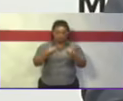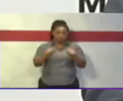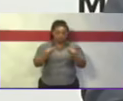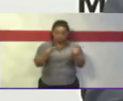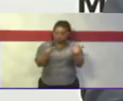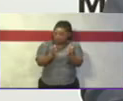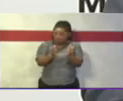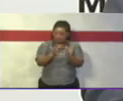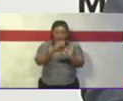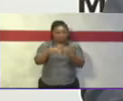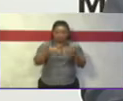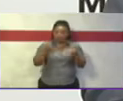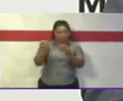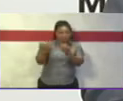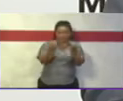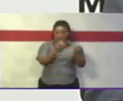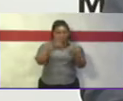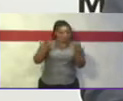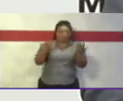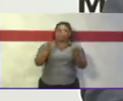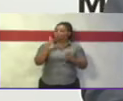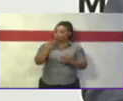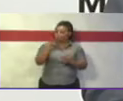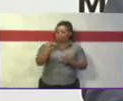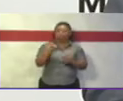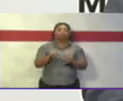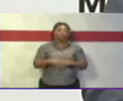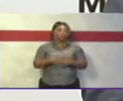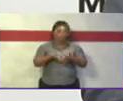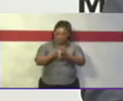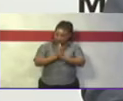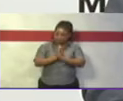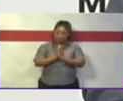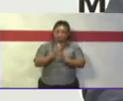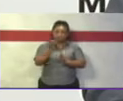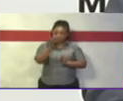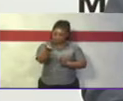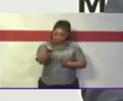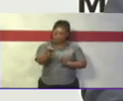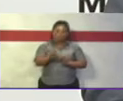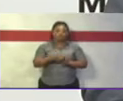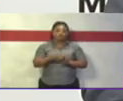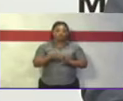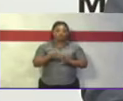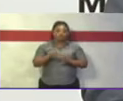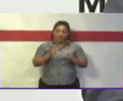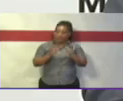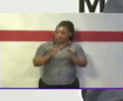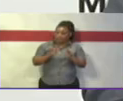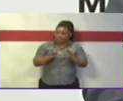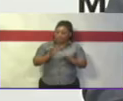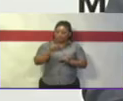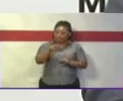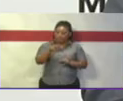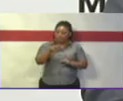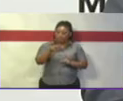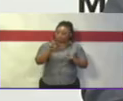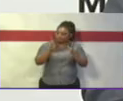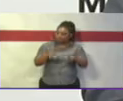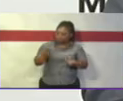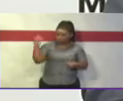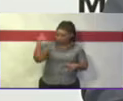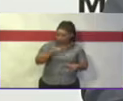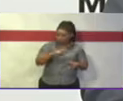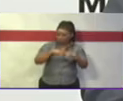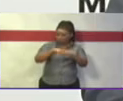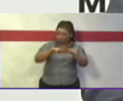and protect your loved ones as best as you could. And we're asking, of course, those people who are expecting visitors, ensure that you are vaccinated as well.